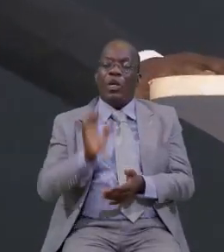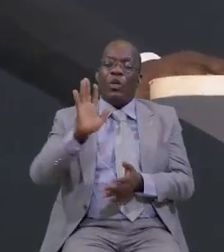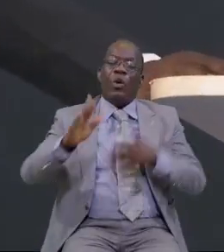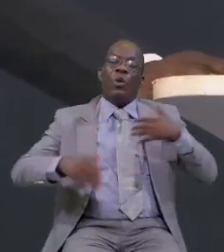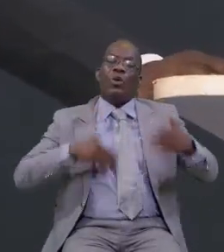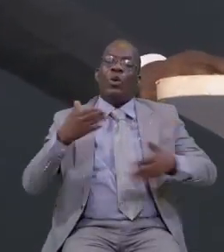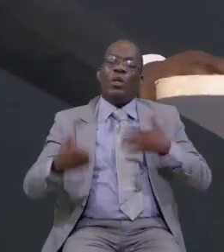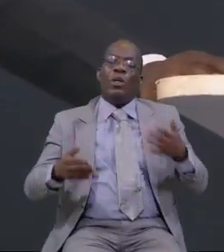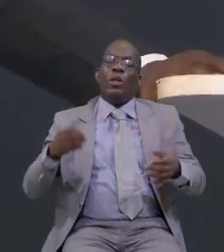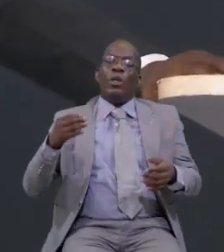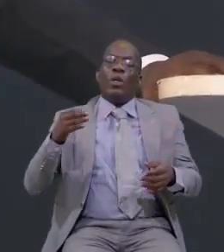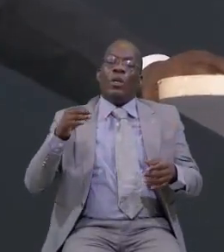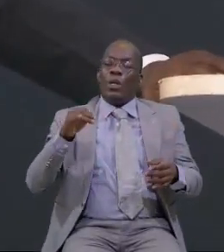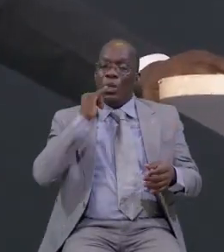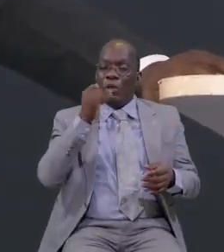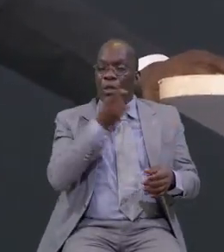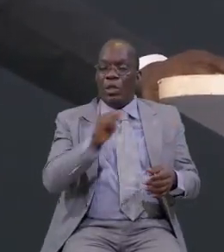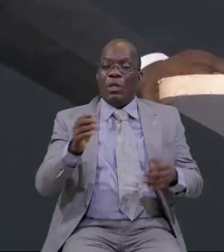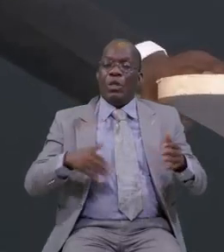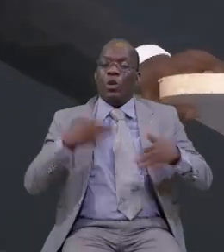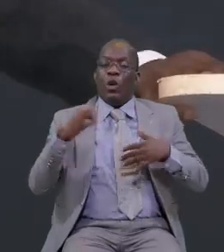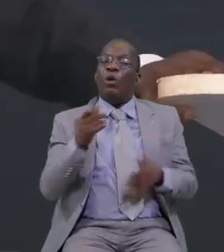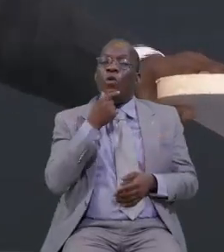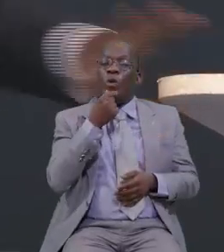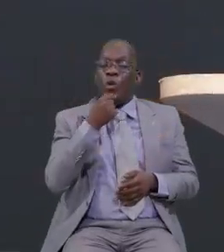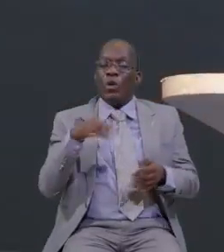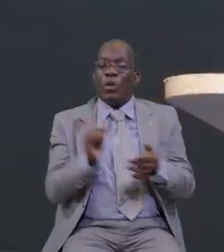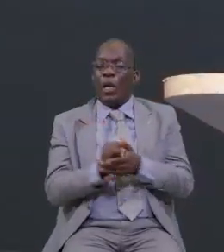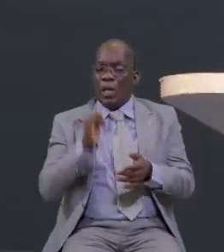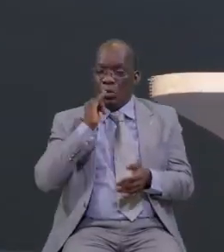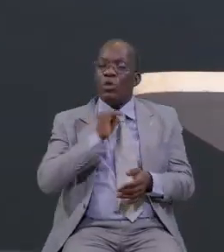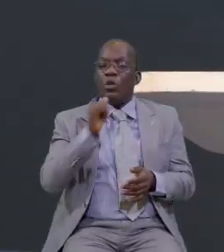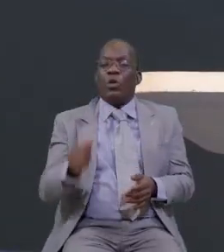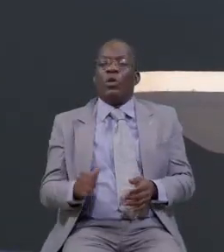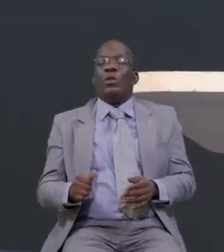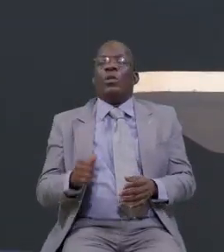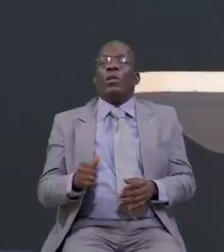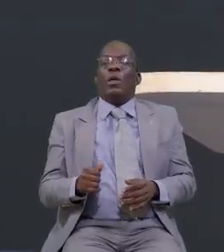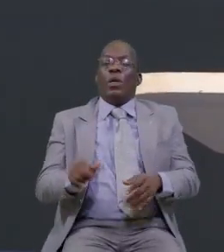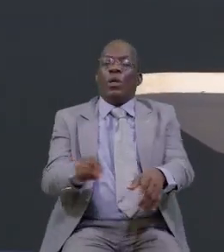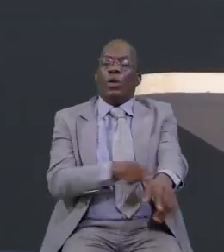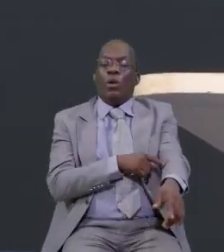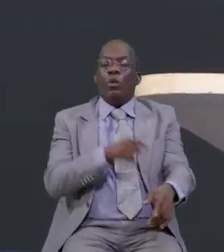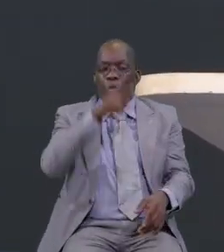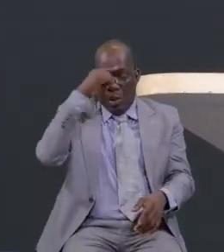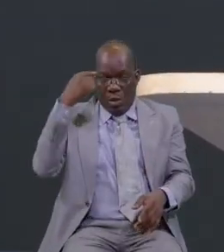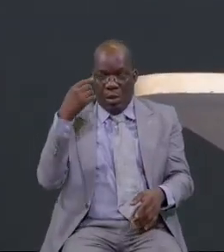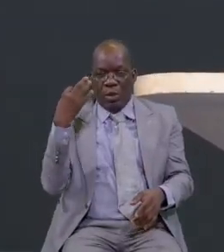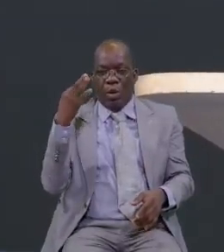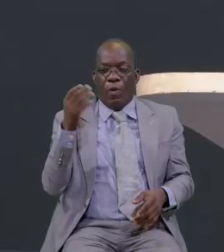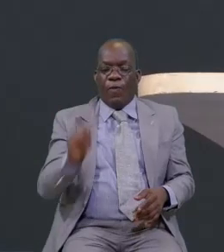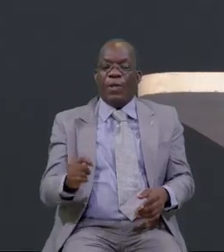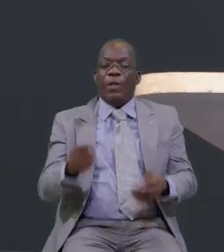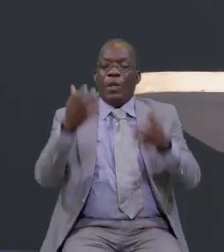joy of a hypocrite that does not last, because the weight of sin, common